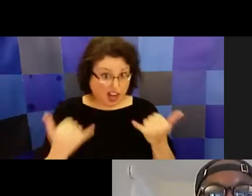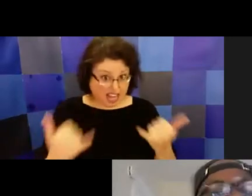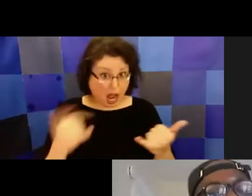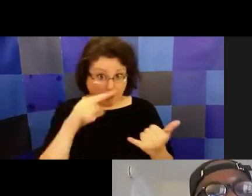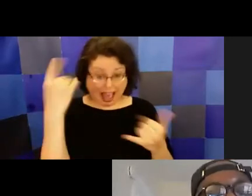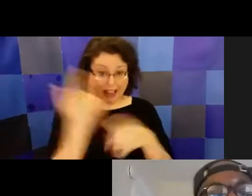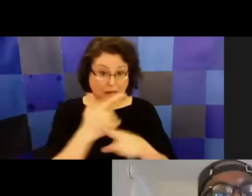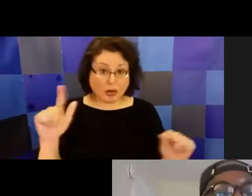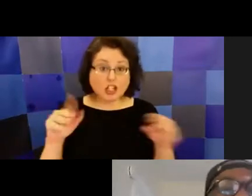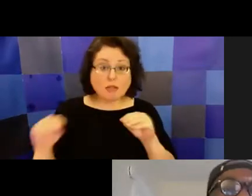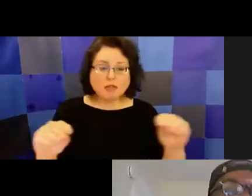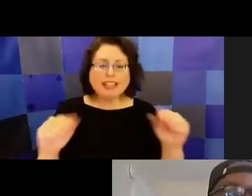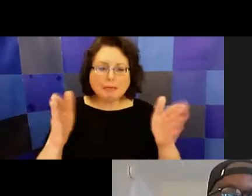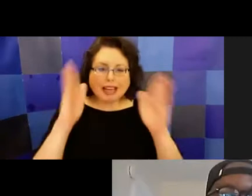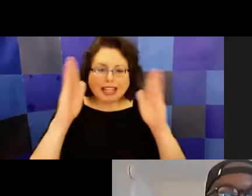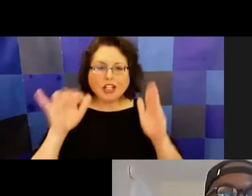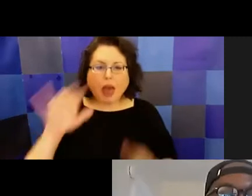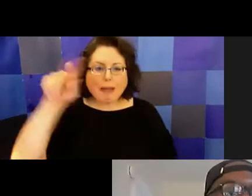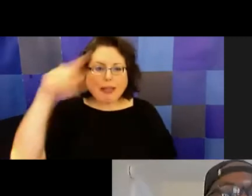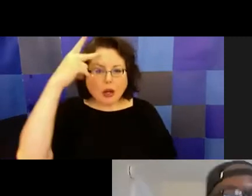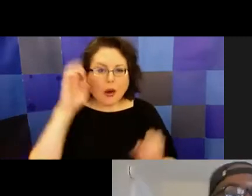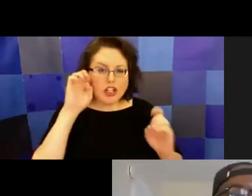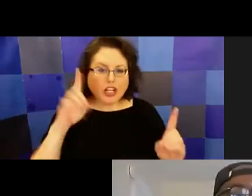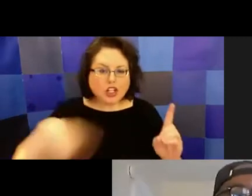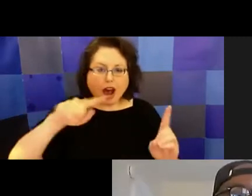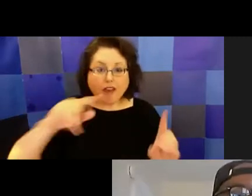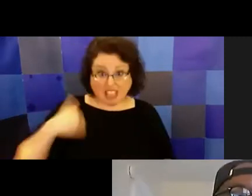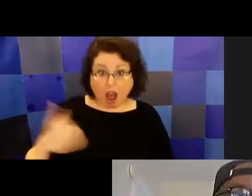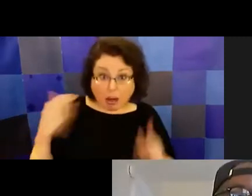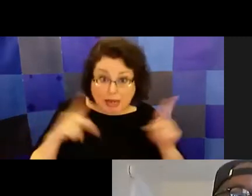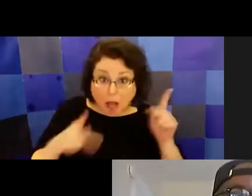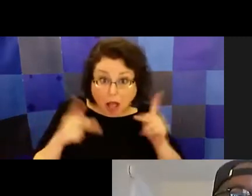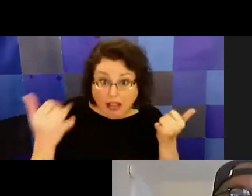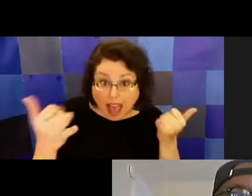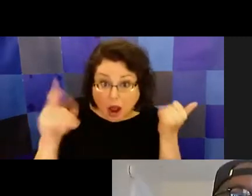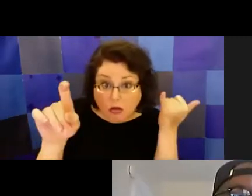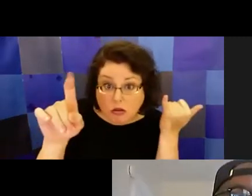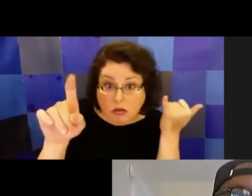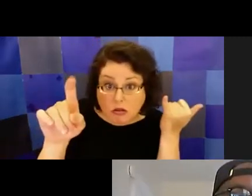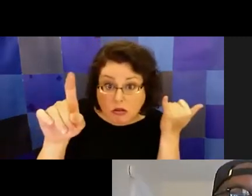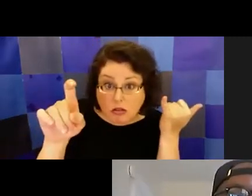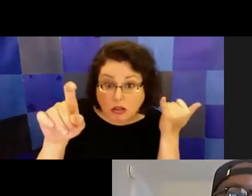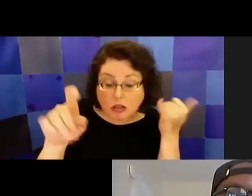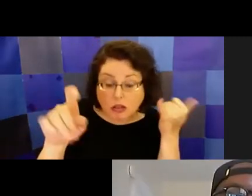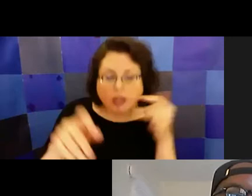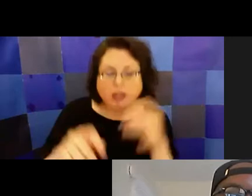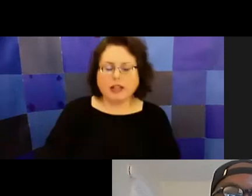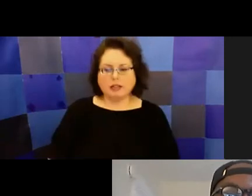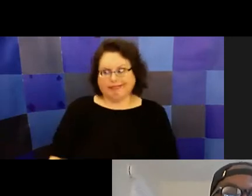that pay attention to the political education of the youth? Yeah, I'm not sure that there are any that